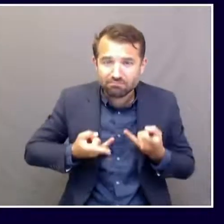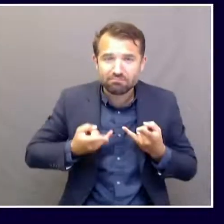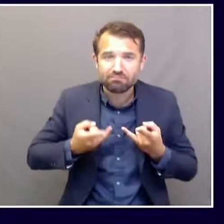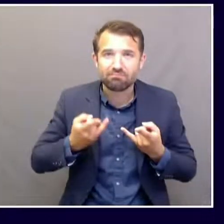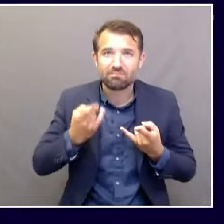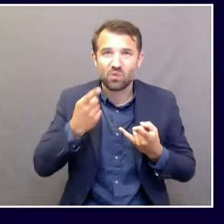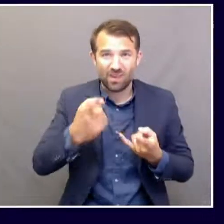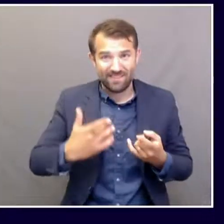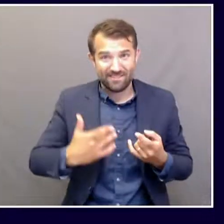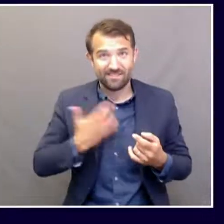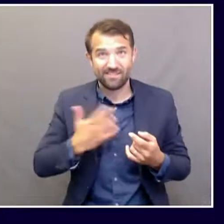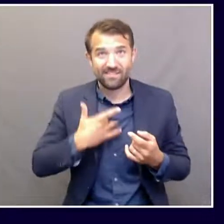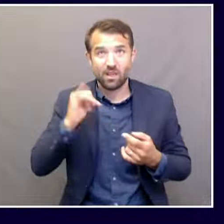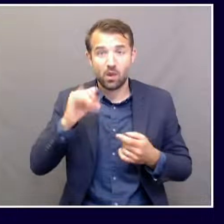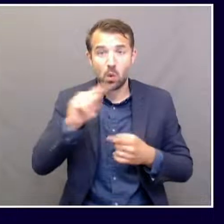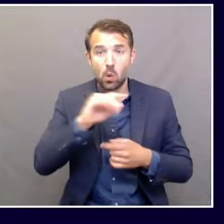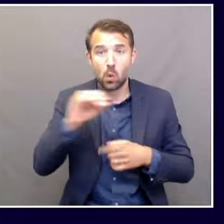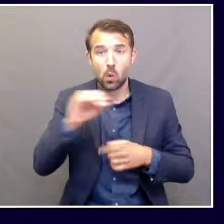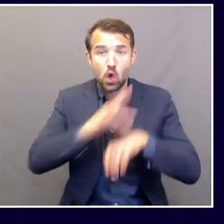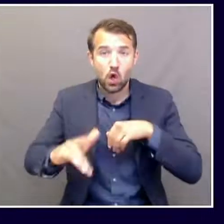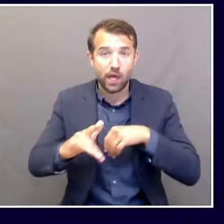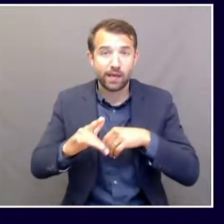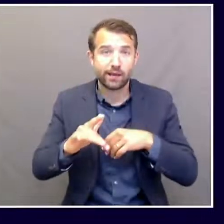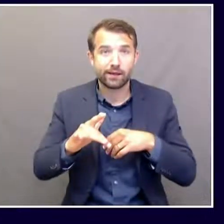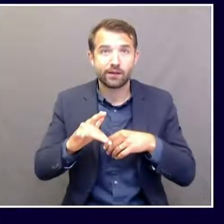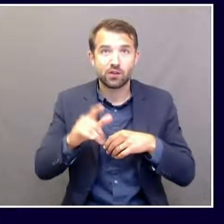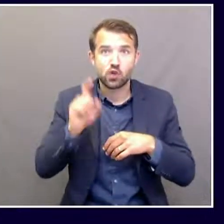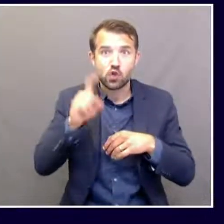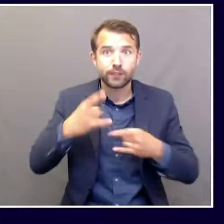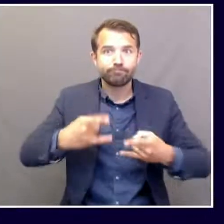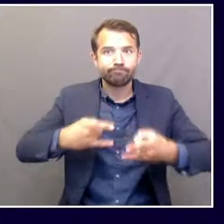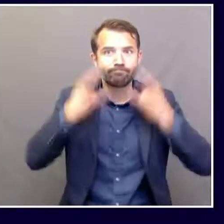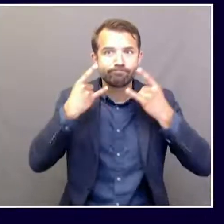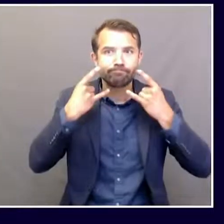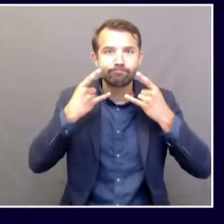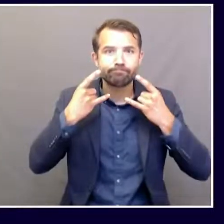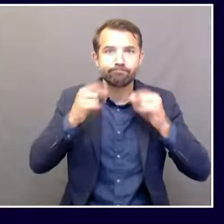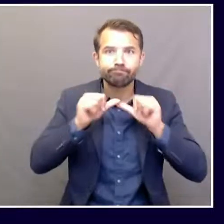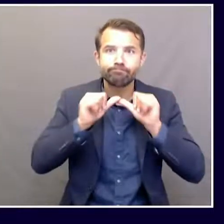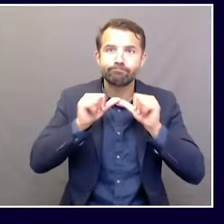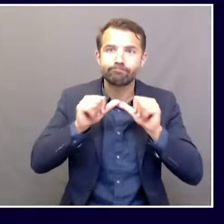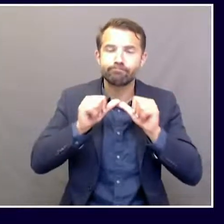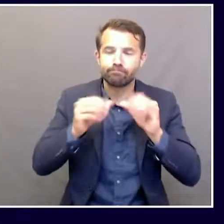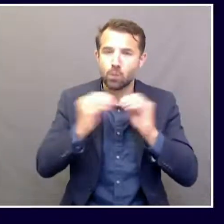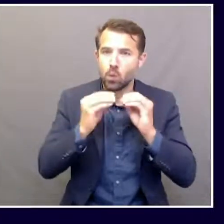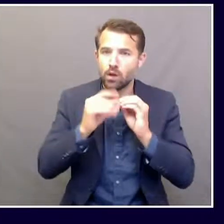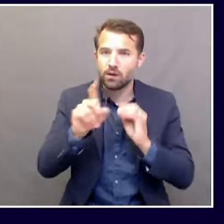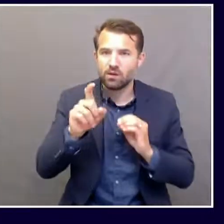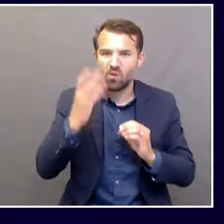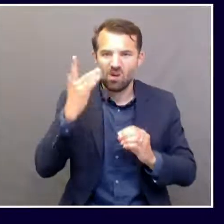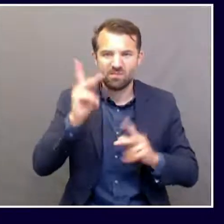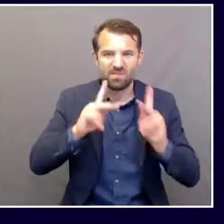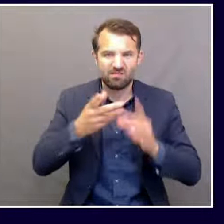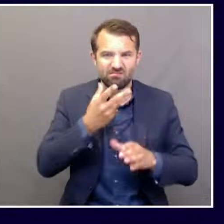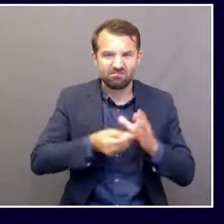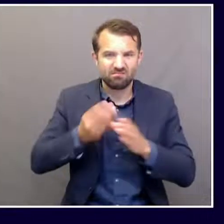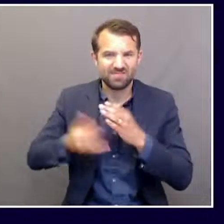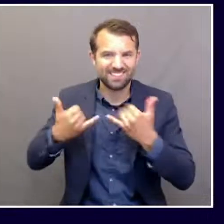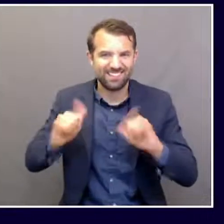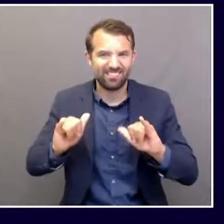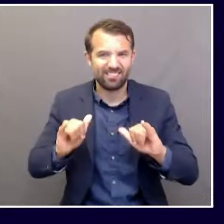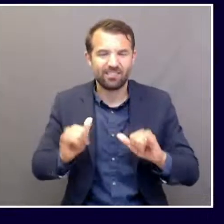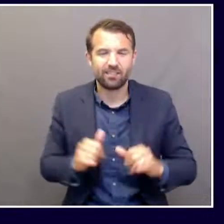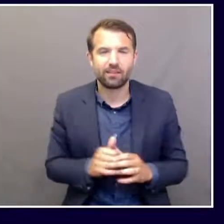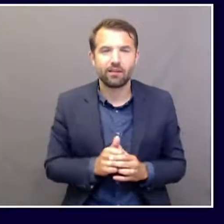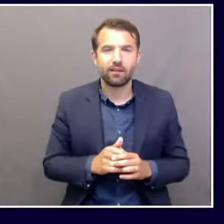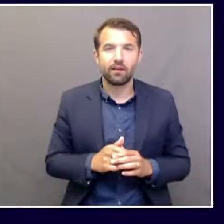catch the virus and die from it? Well, I'll start, but the commissioner and I have discussed this topic, both the substance of